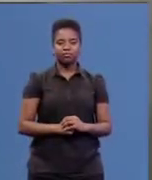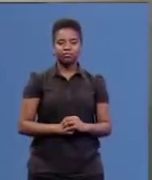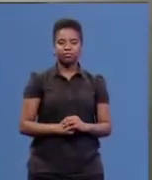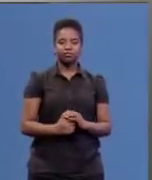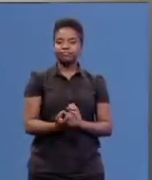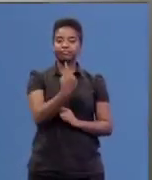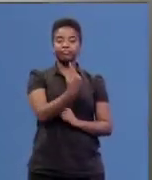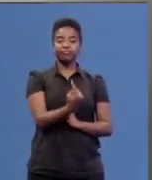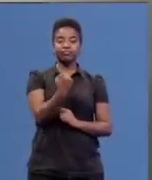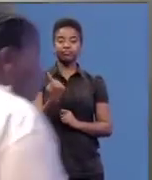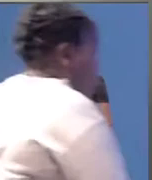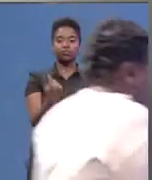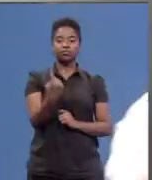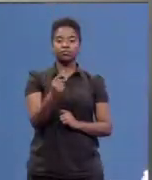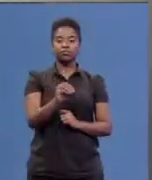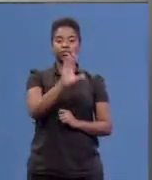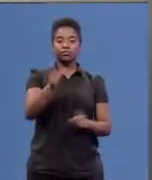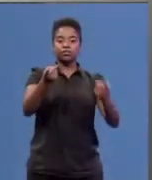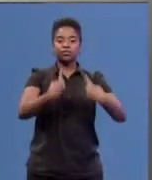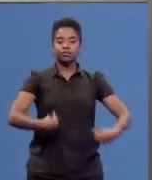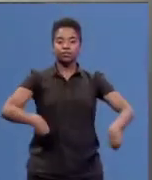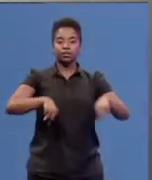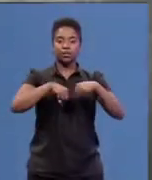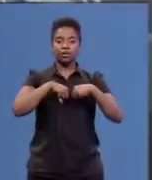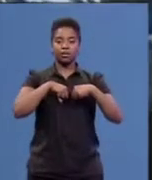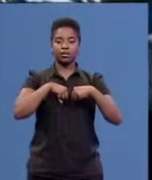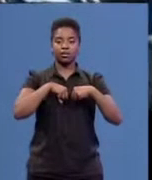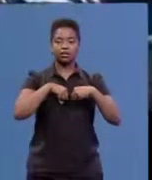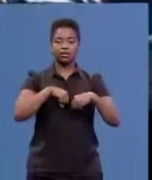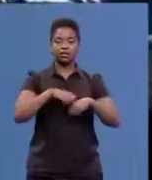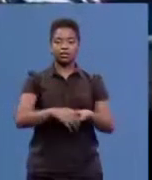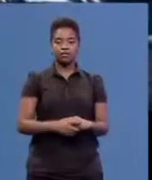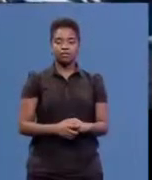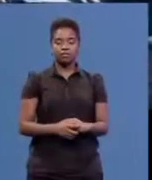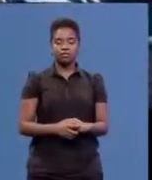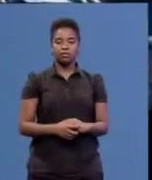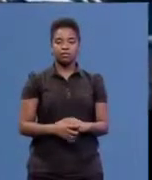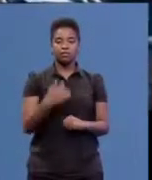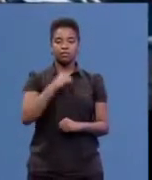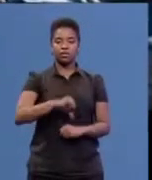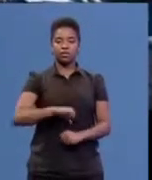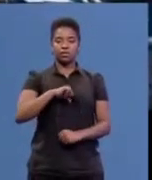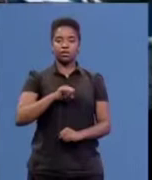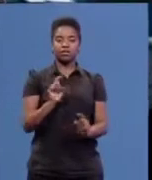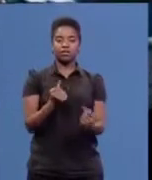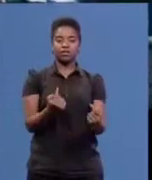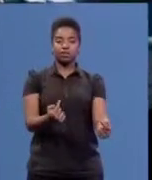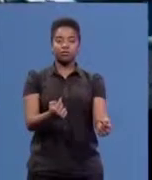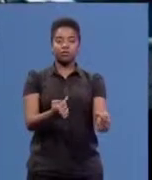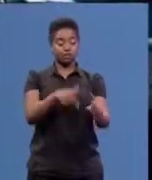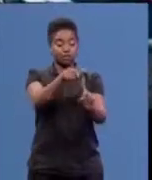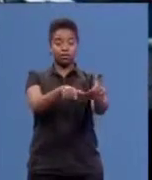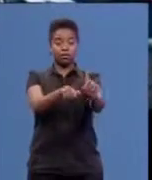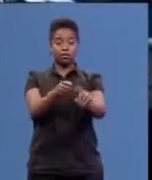is precious to us. You are our people, our pride and joy, our